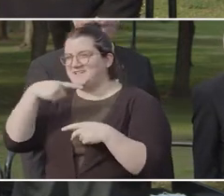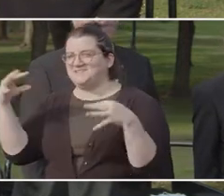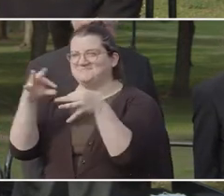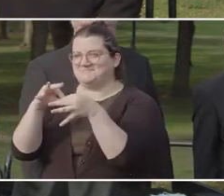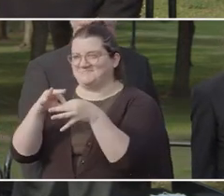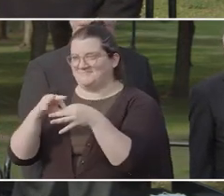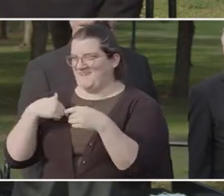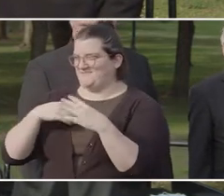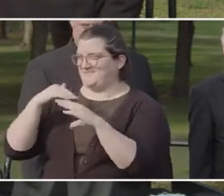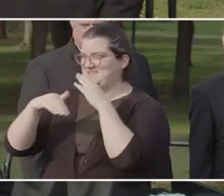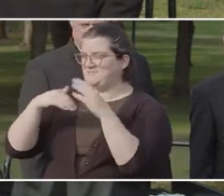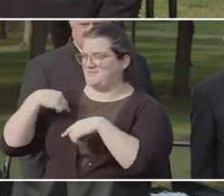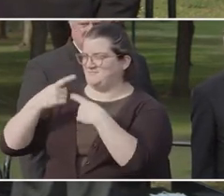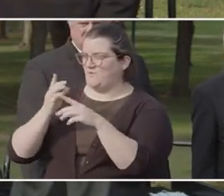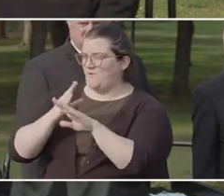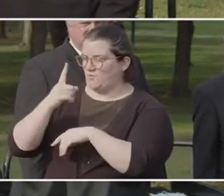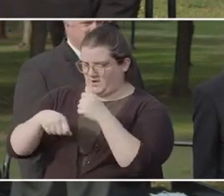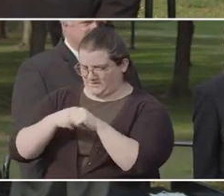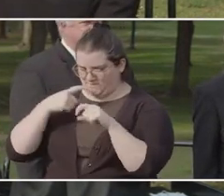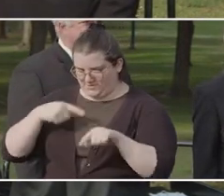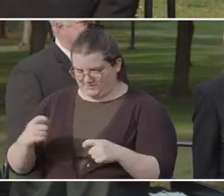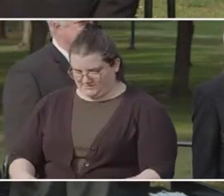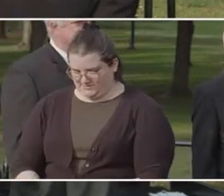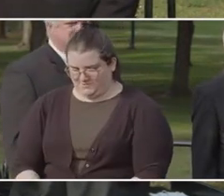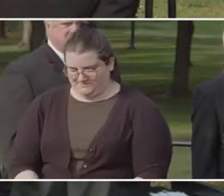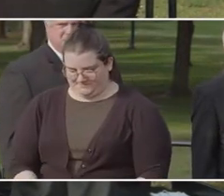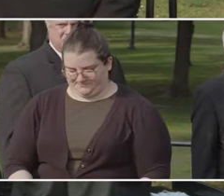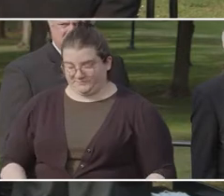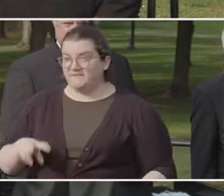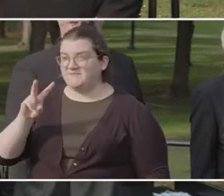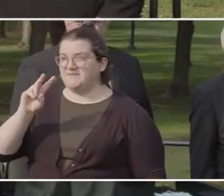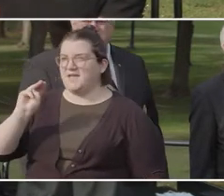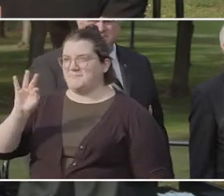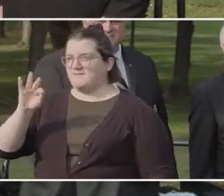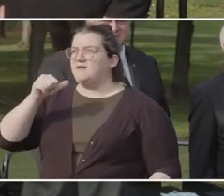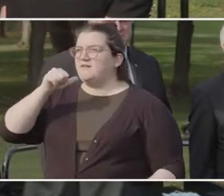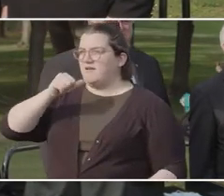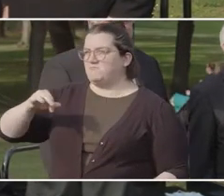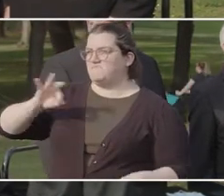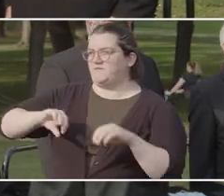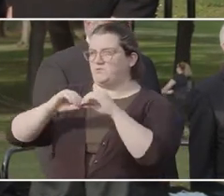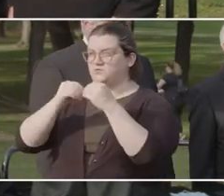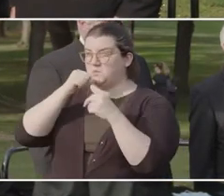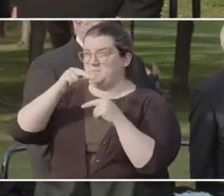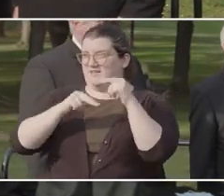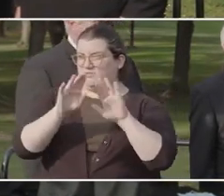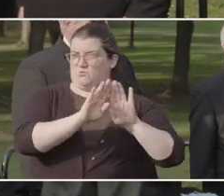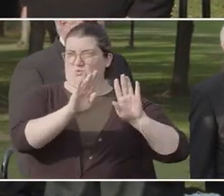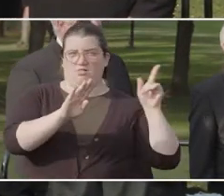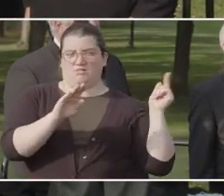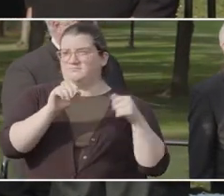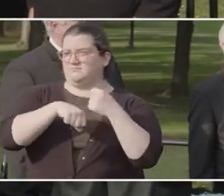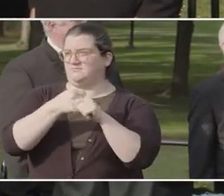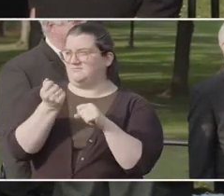for this ceremony. VVMF is the nonprofit organization that built the wall in 1982 and is our privilege to